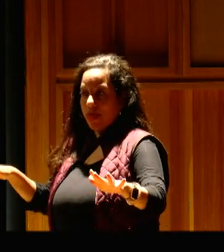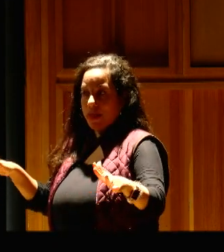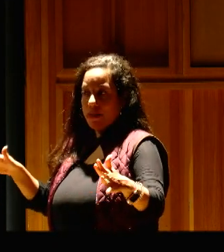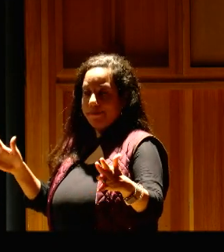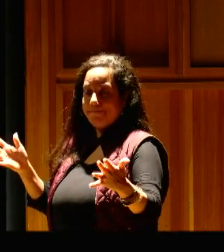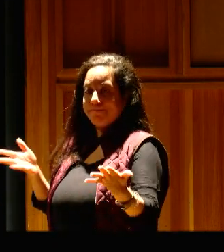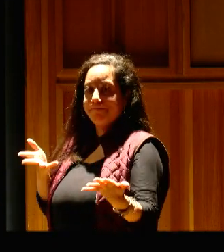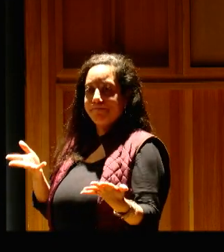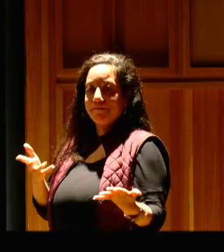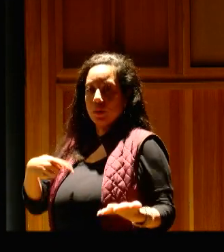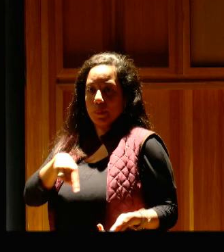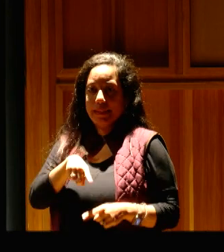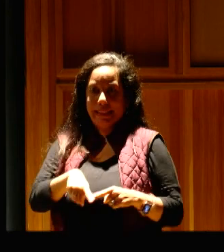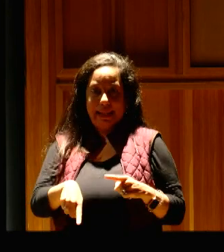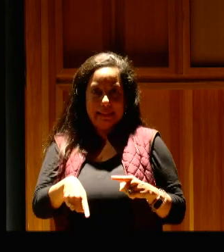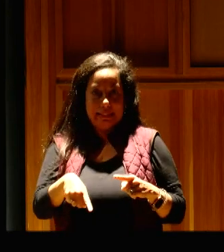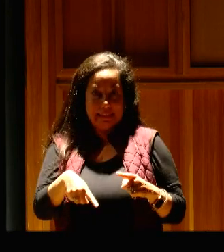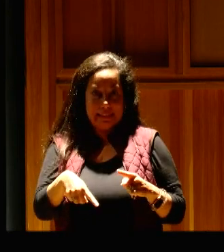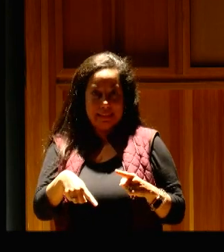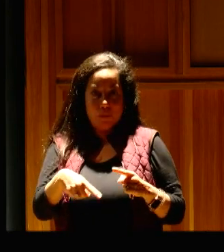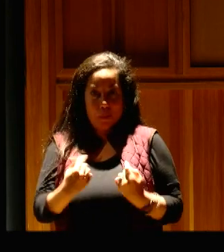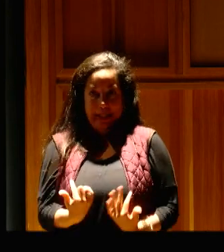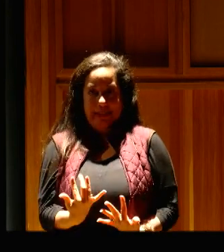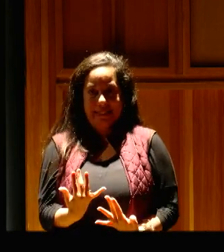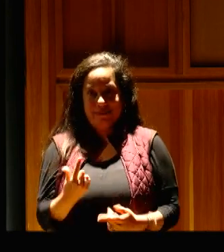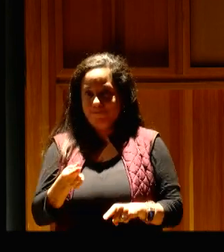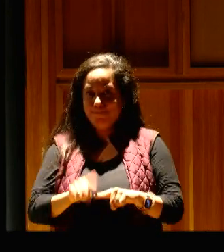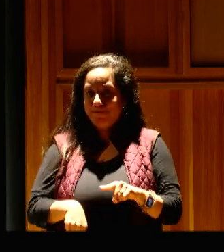We cannot afford to wait.